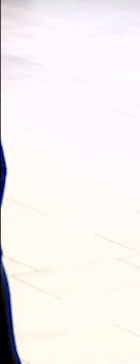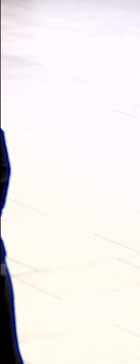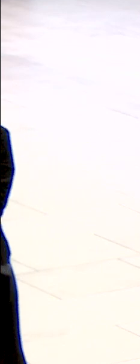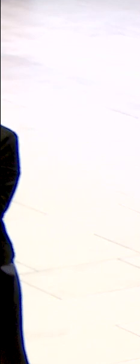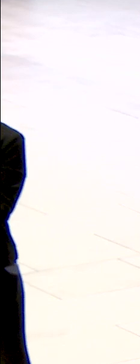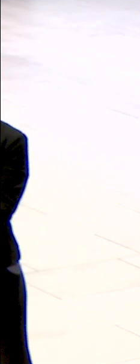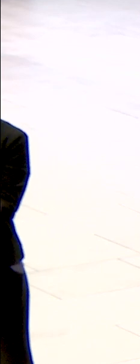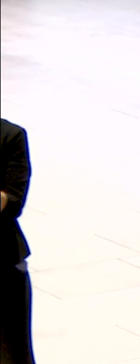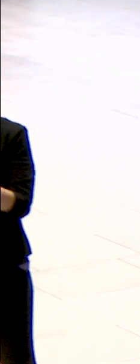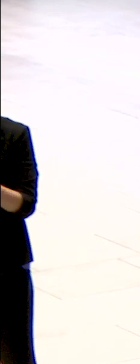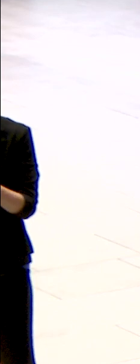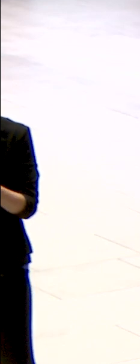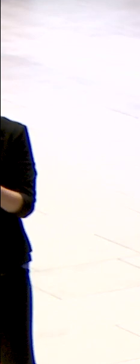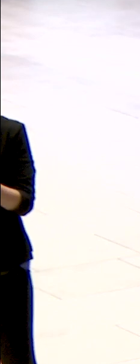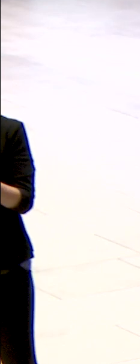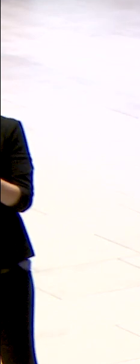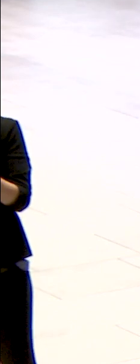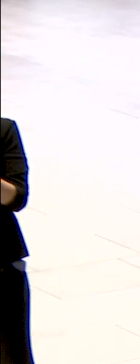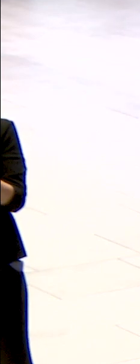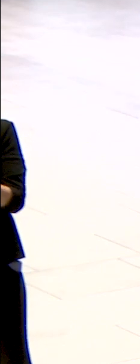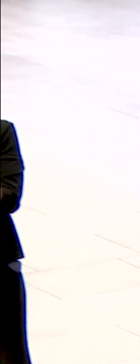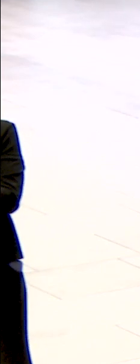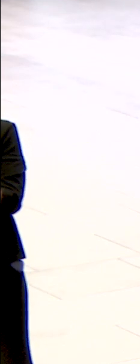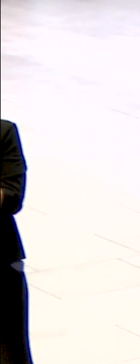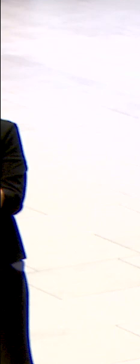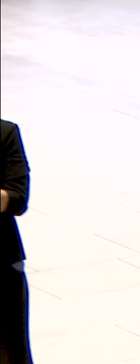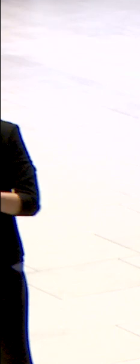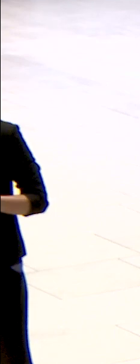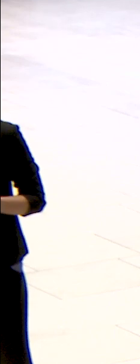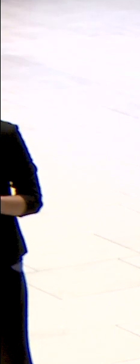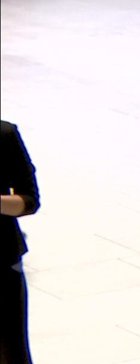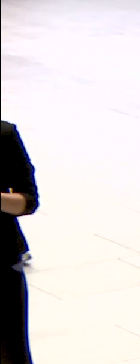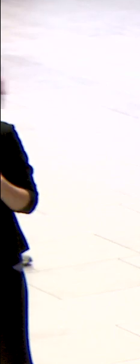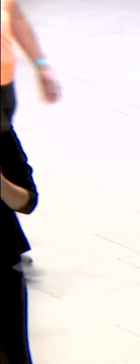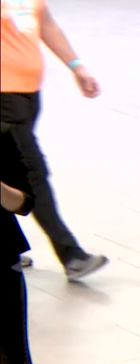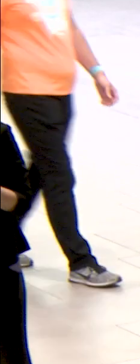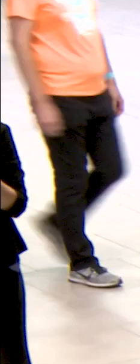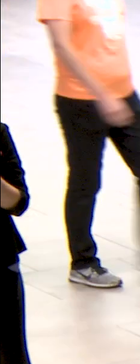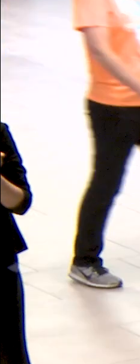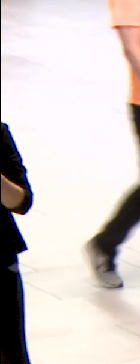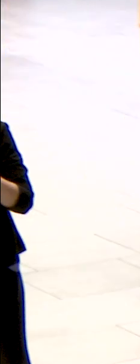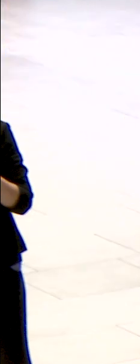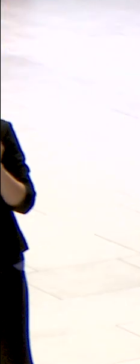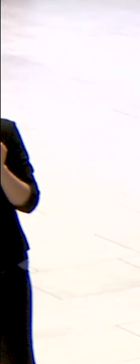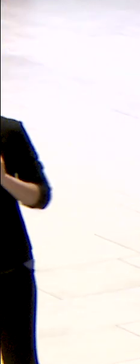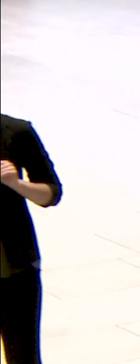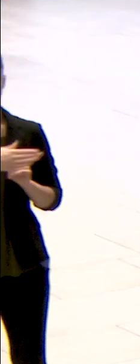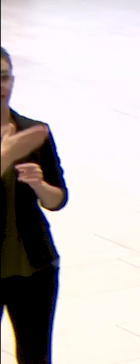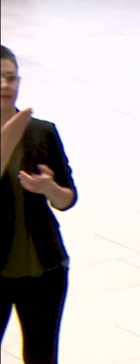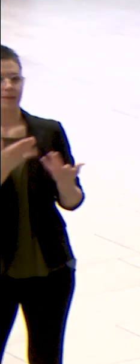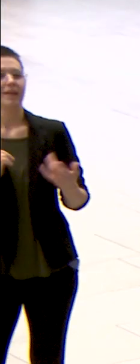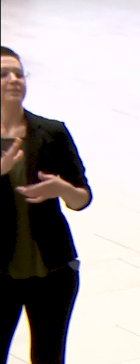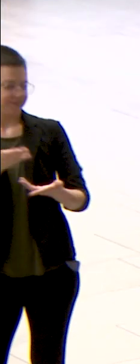is. You guys are familiar with MeToo? Any of the youngins? Yeah, I think some of you might know. It's this half of the class that's probably like, oh, hold